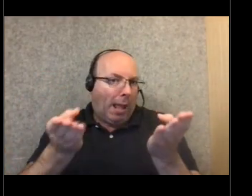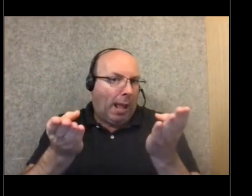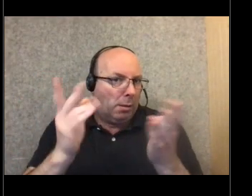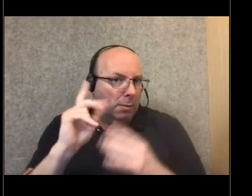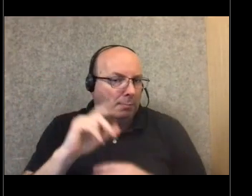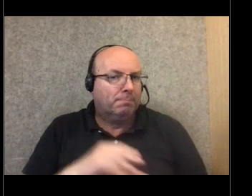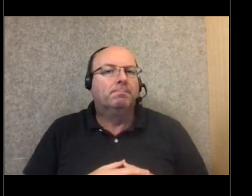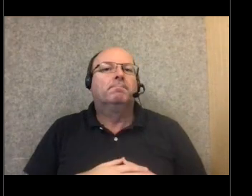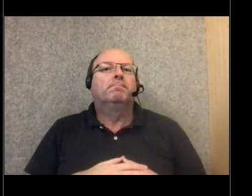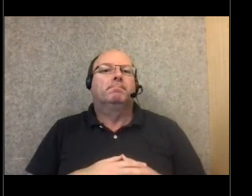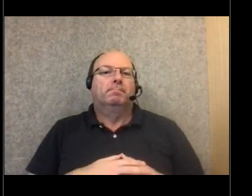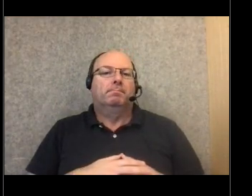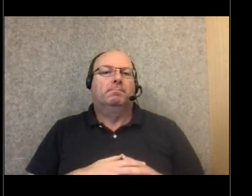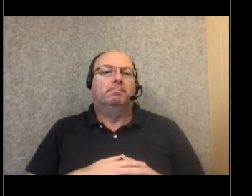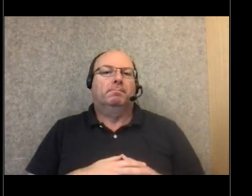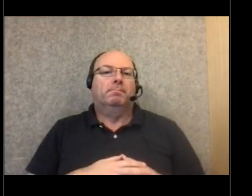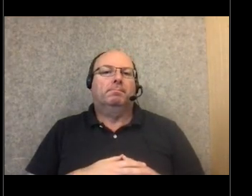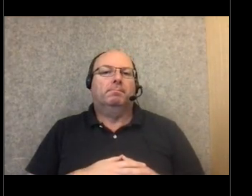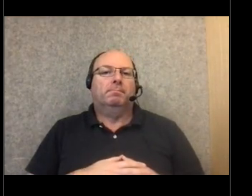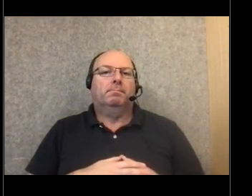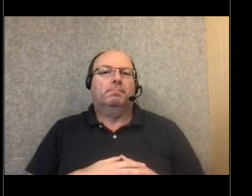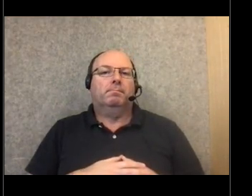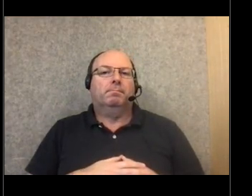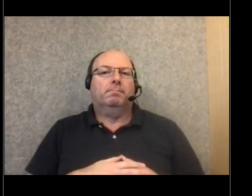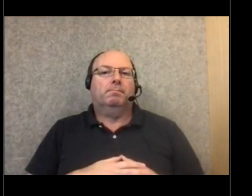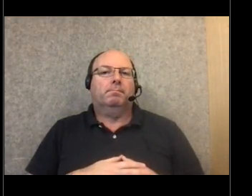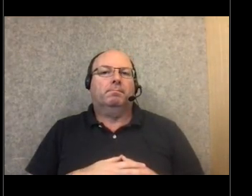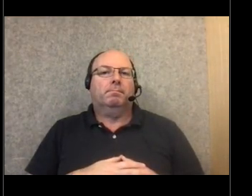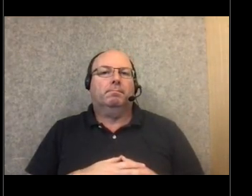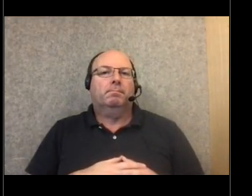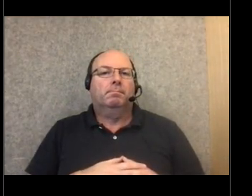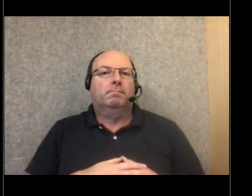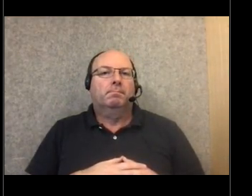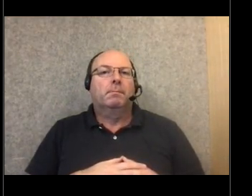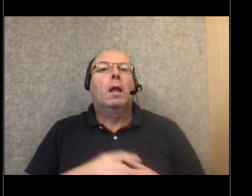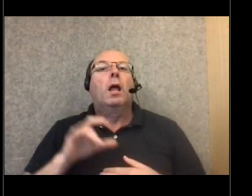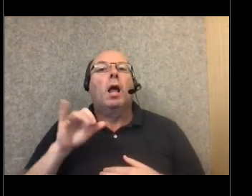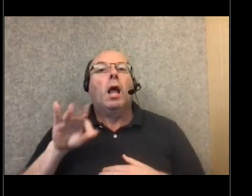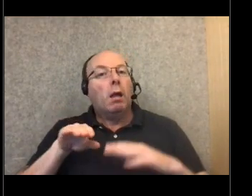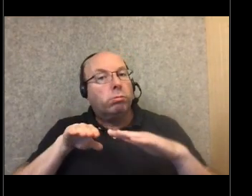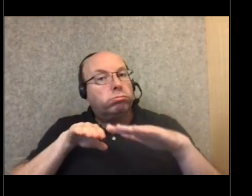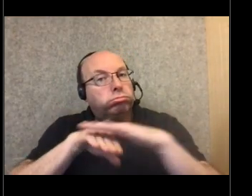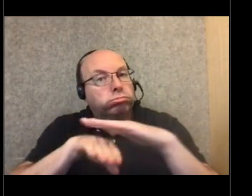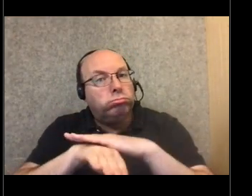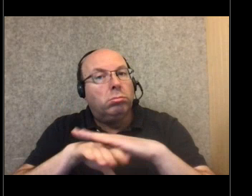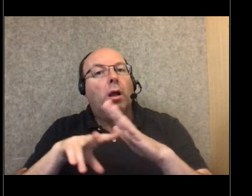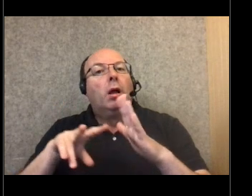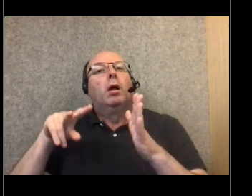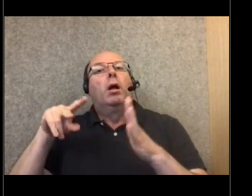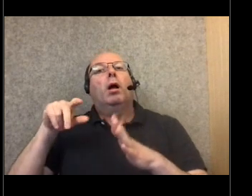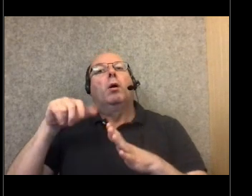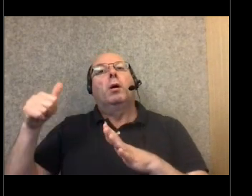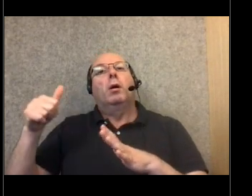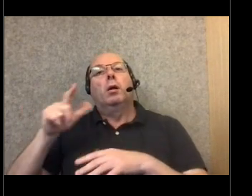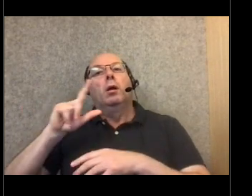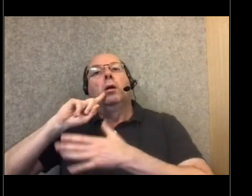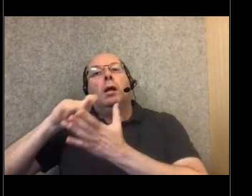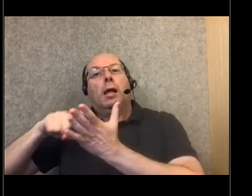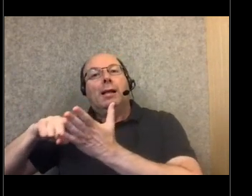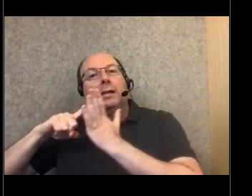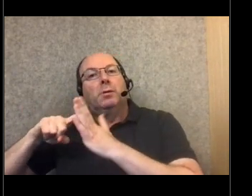Such voluntary accessible walk must meet the same specifications as an accessible